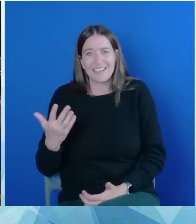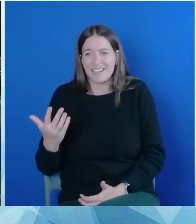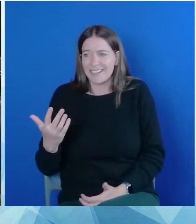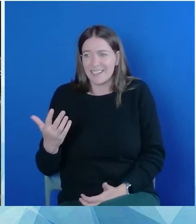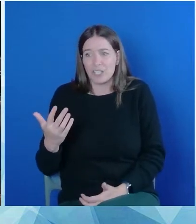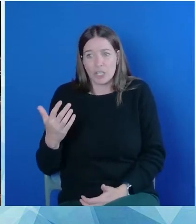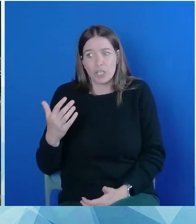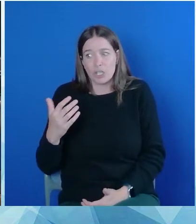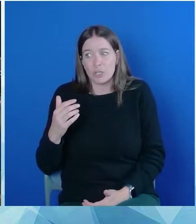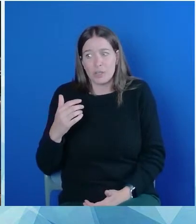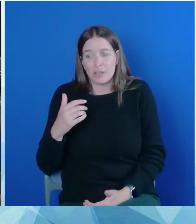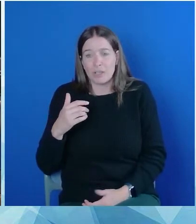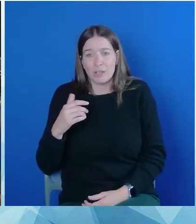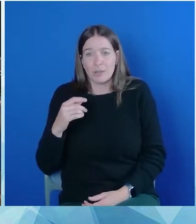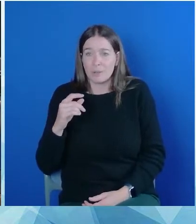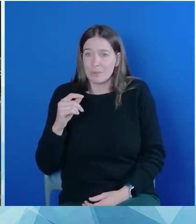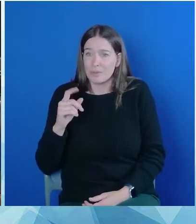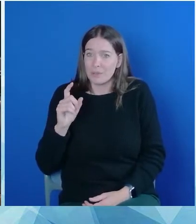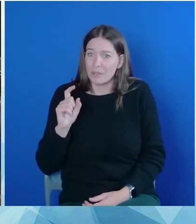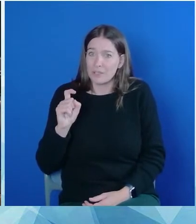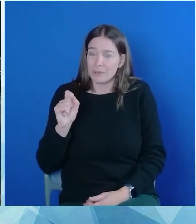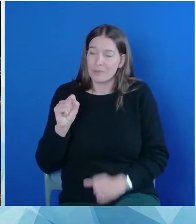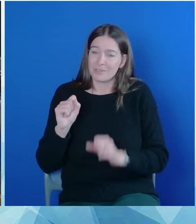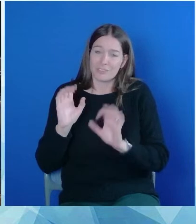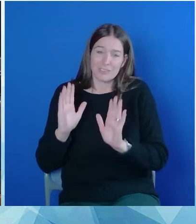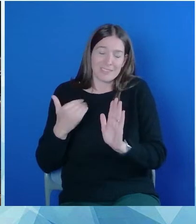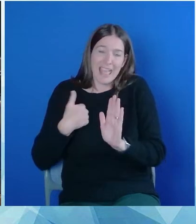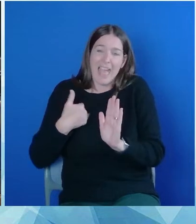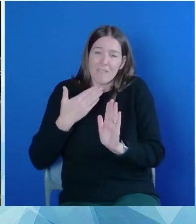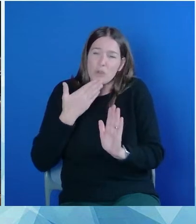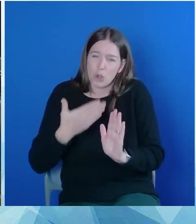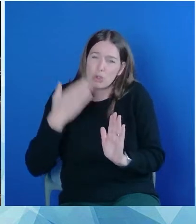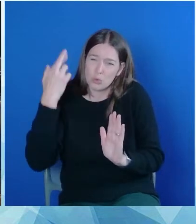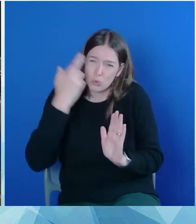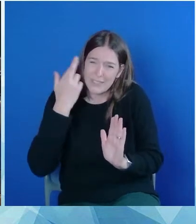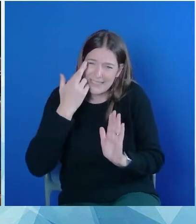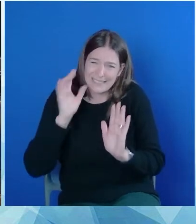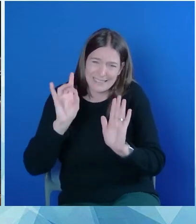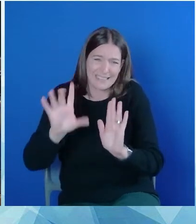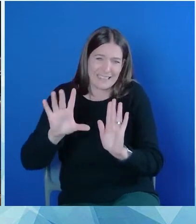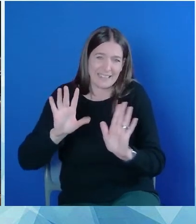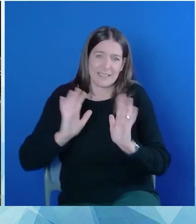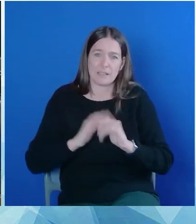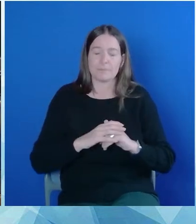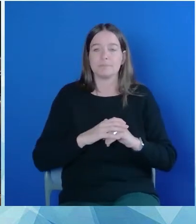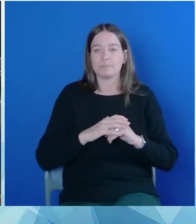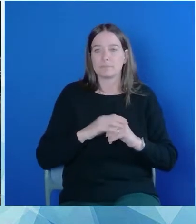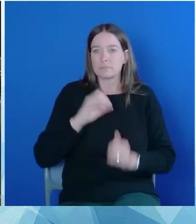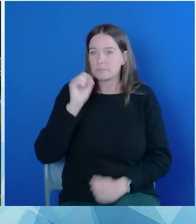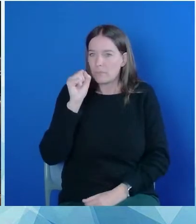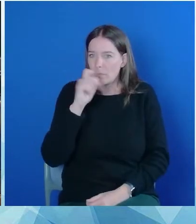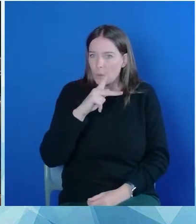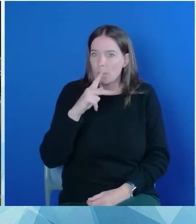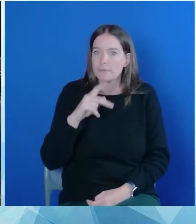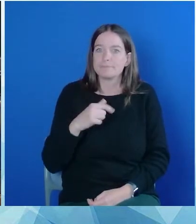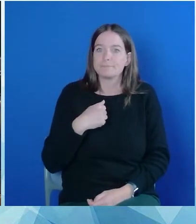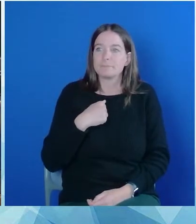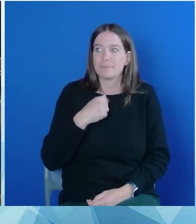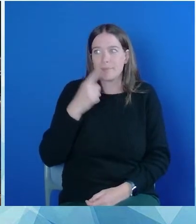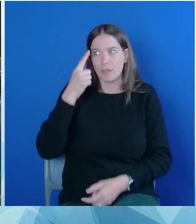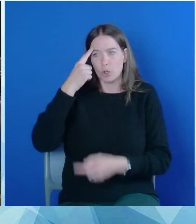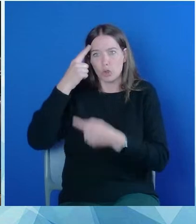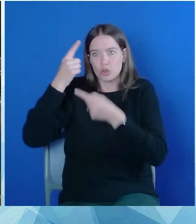have good reasoning. And Mike, this is UK. I agree with you, which is why my